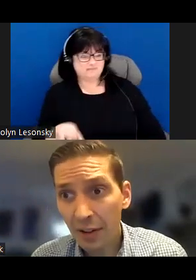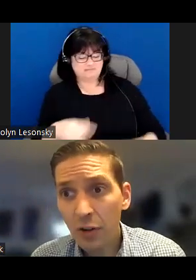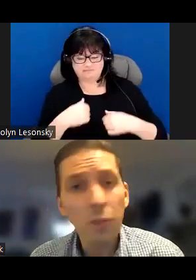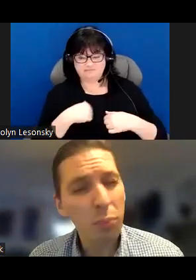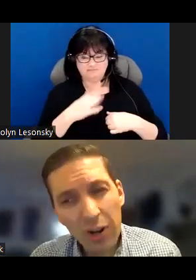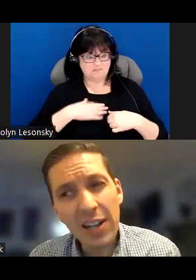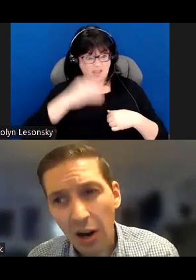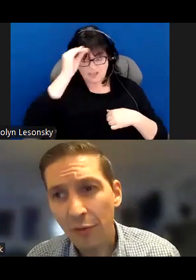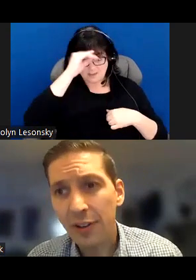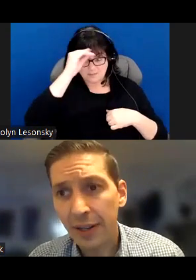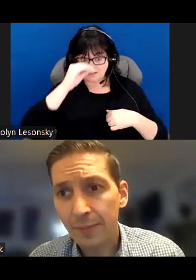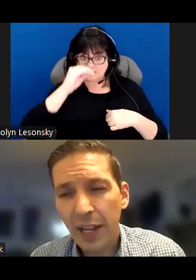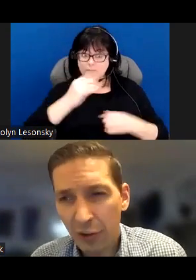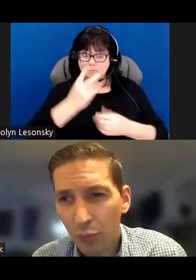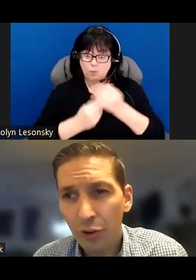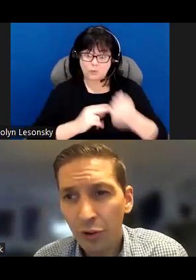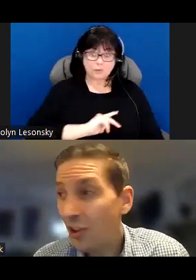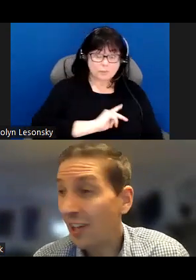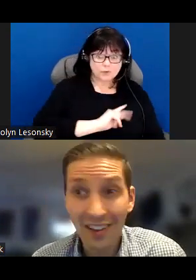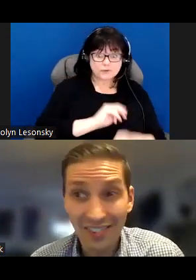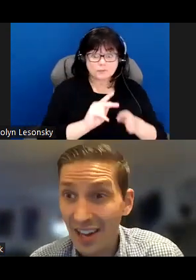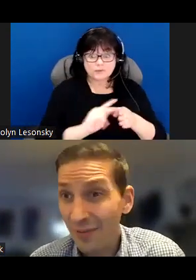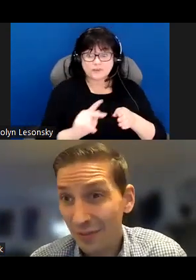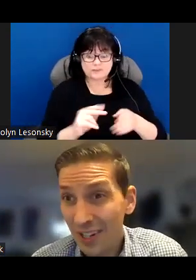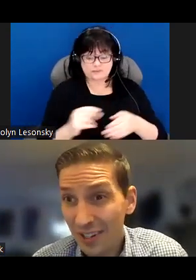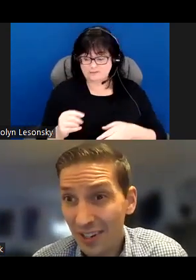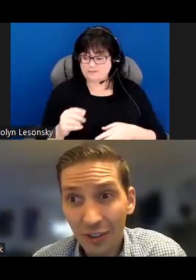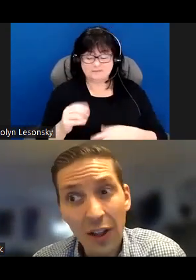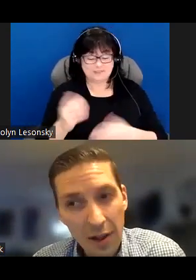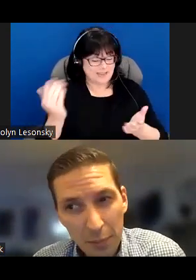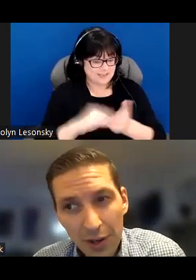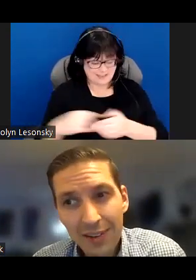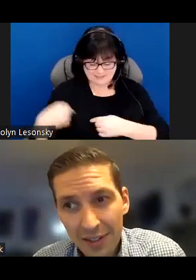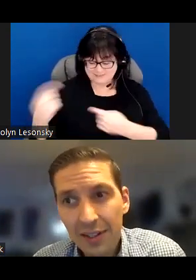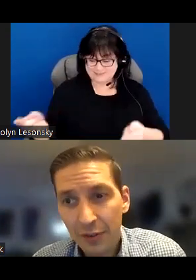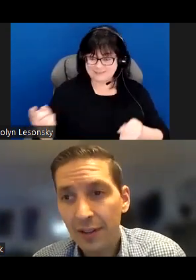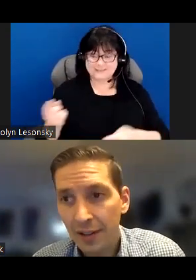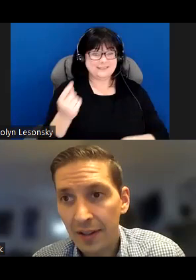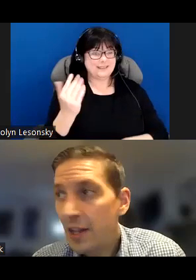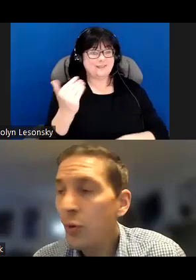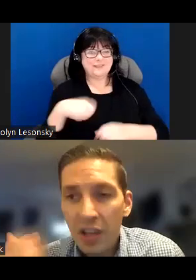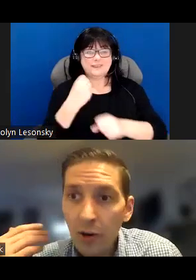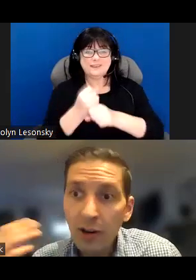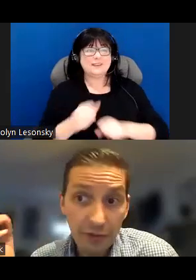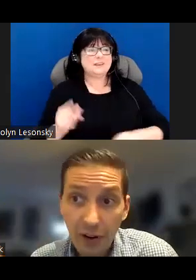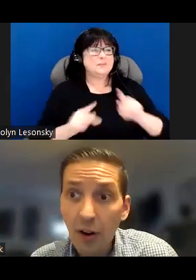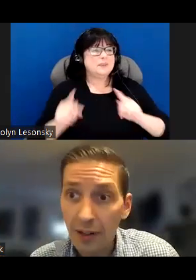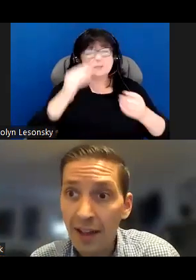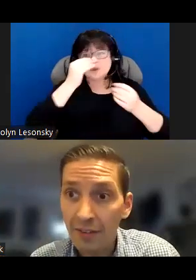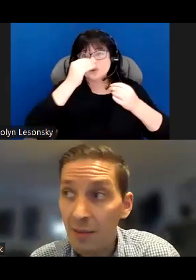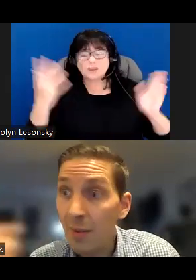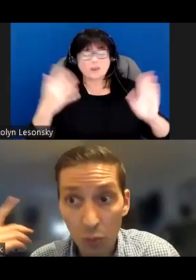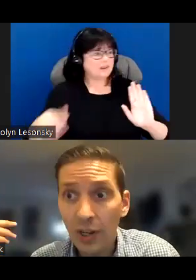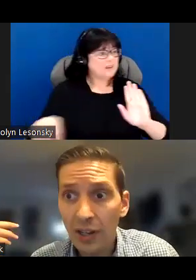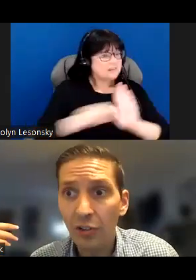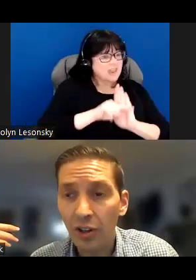would tell you pretty confidently, it's reduced in the last 10, 15 years, pretty significantly. You hear it far